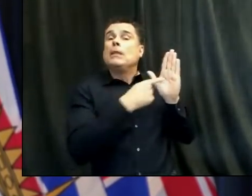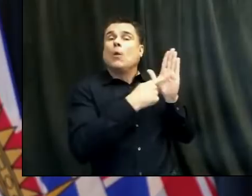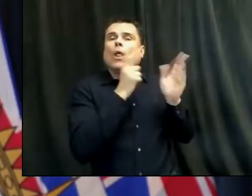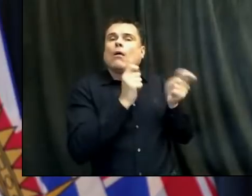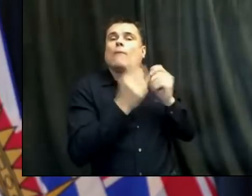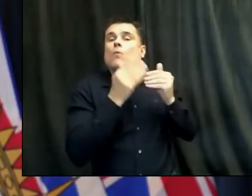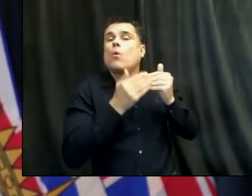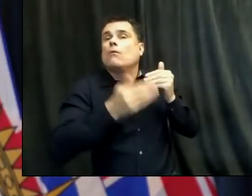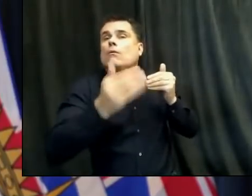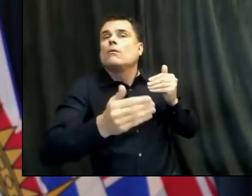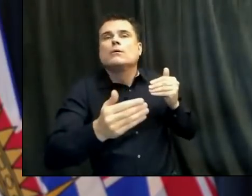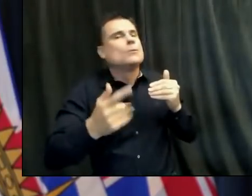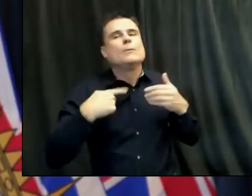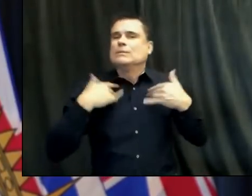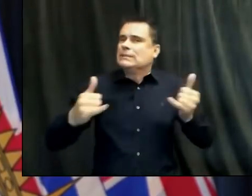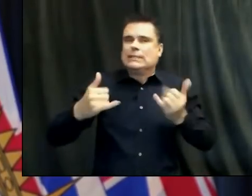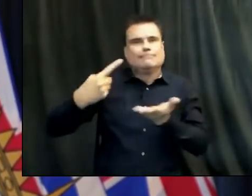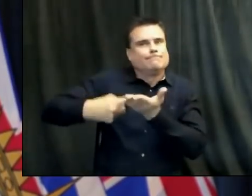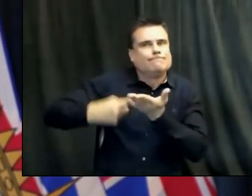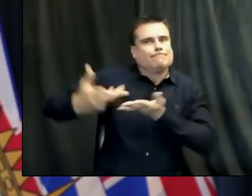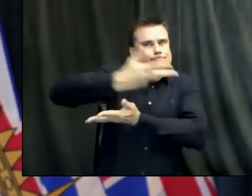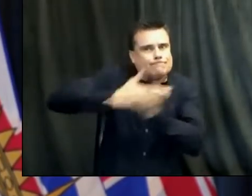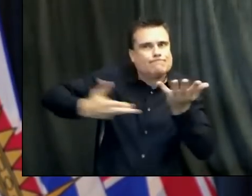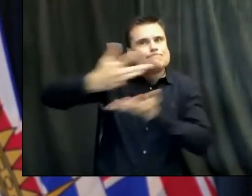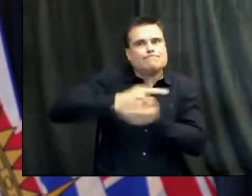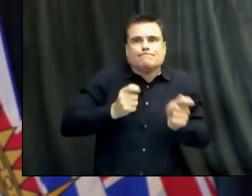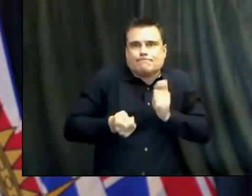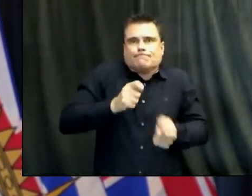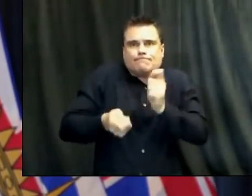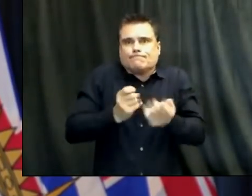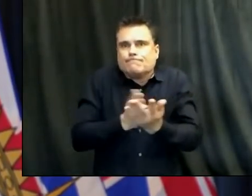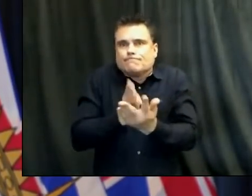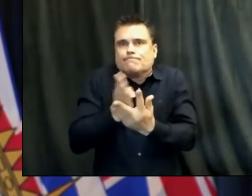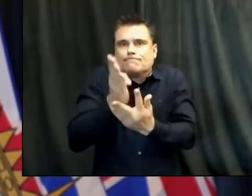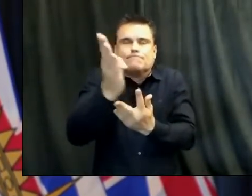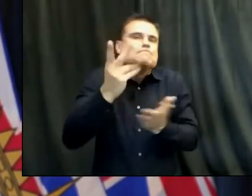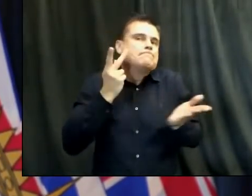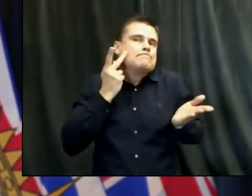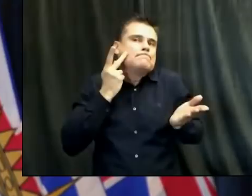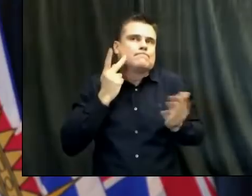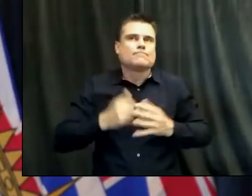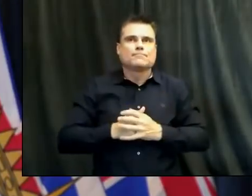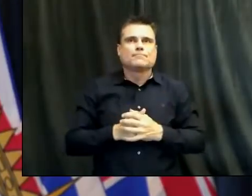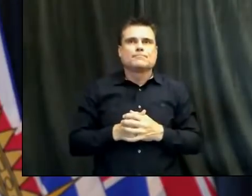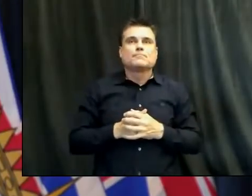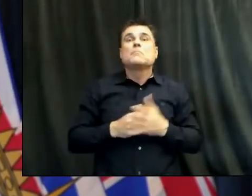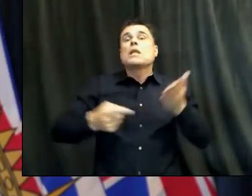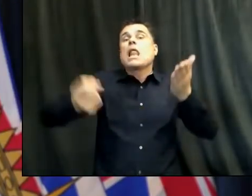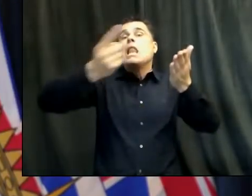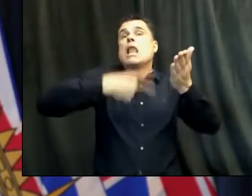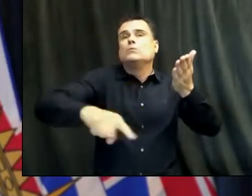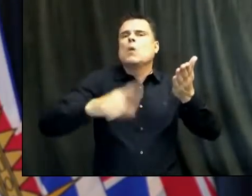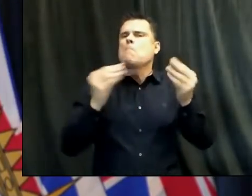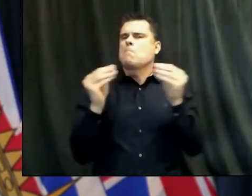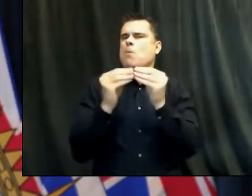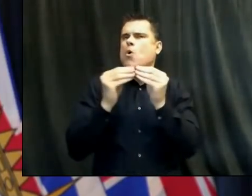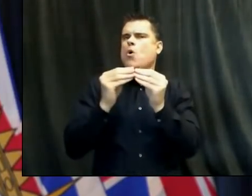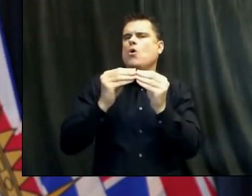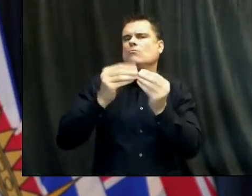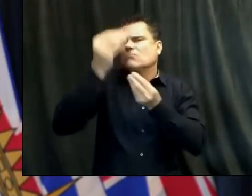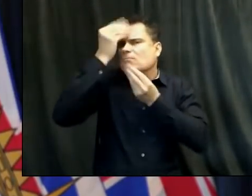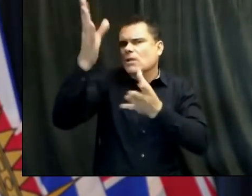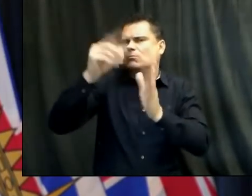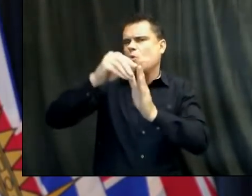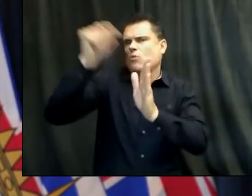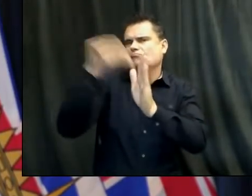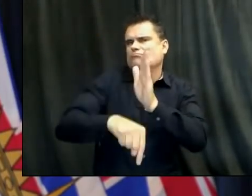will continue to have. And we will be able to have a better idea next week. We're still in the